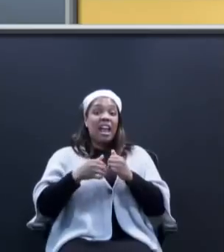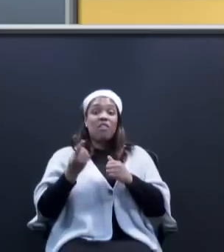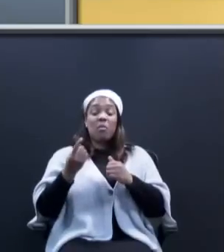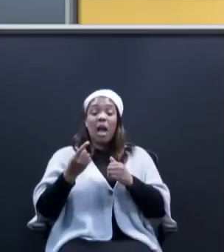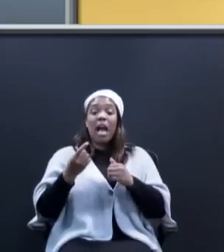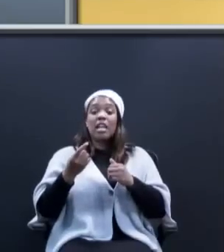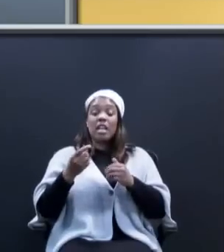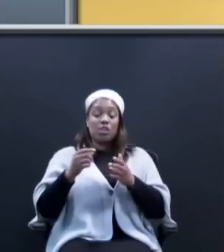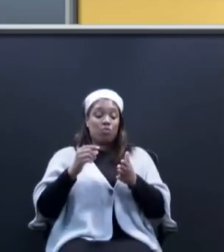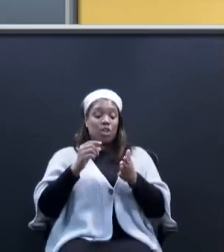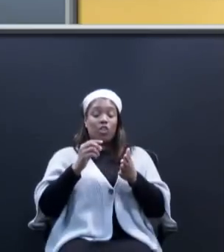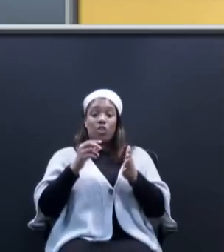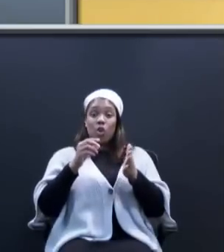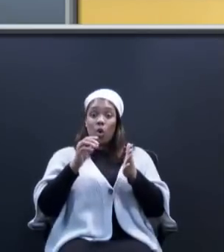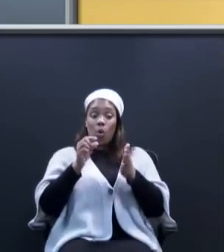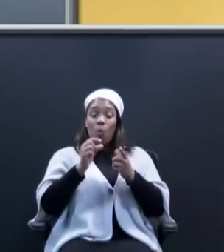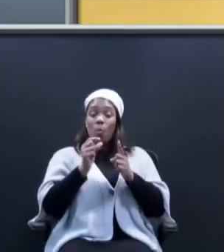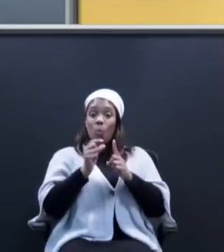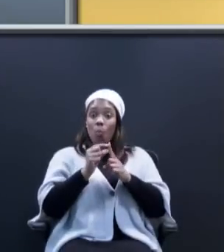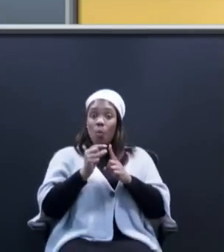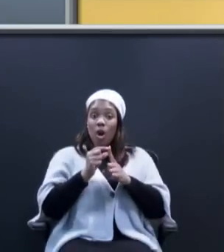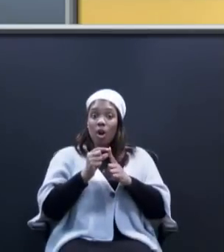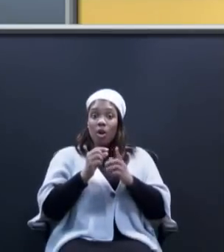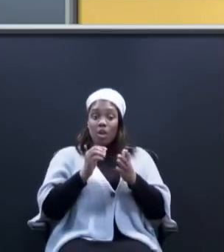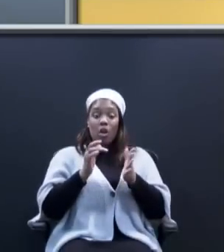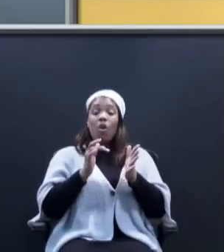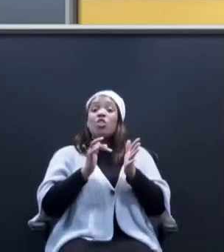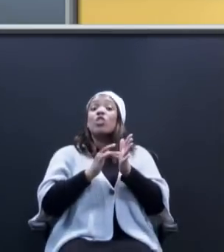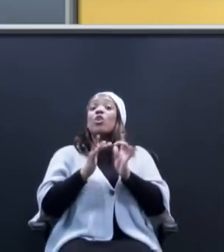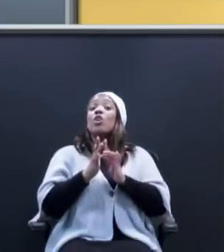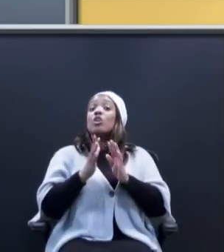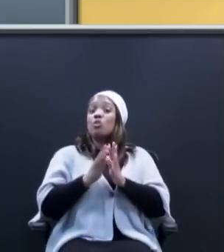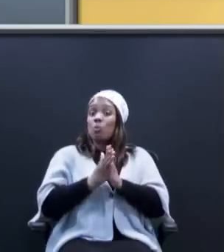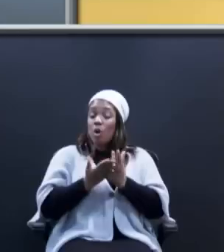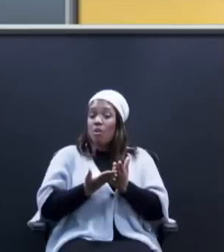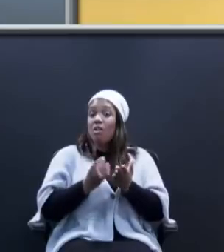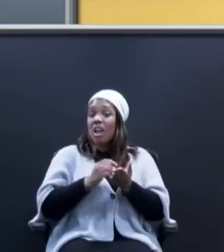immortal. They've already drank to the water of life, sister and brother. There is no